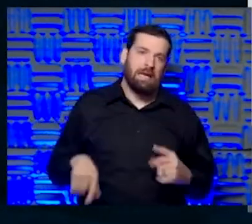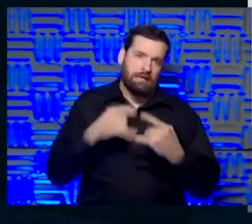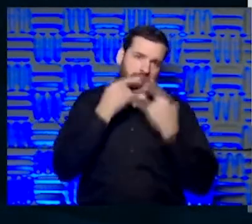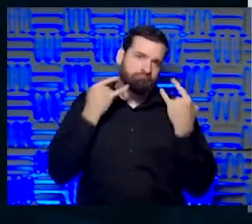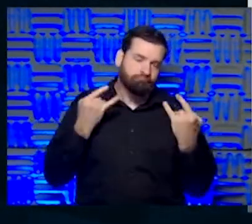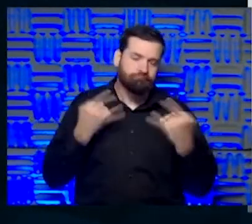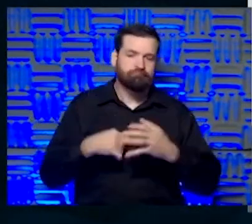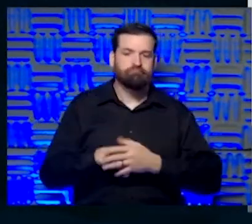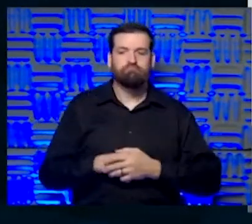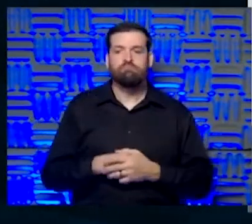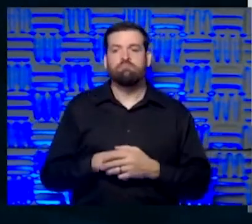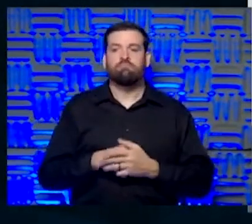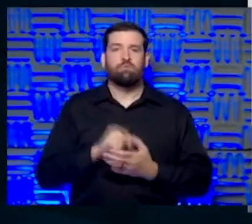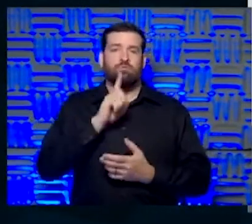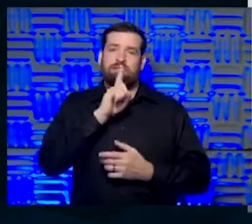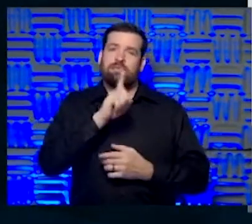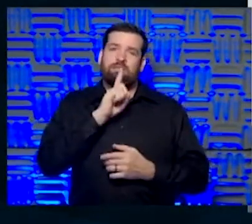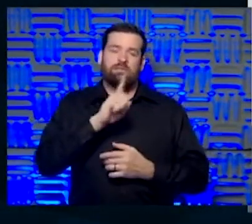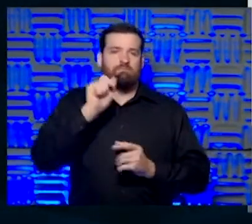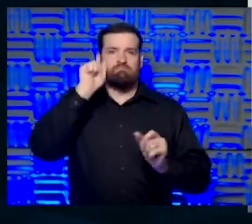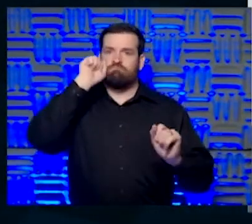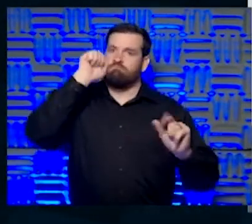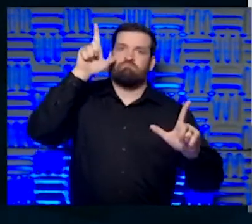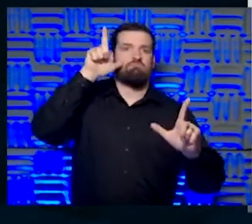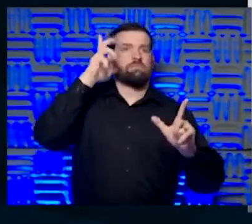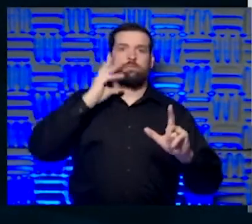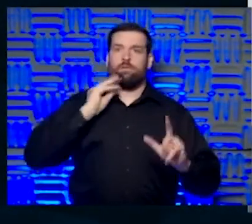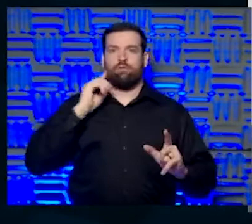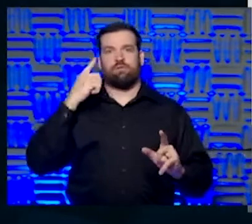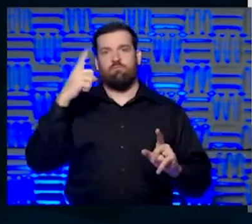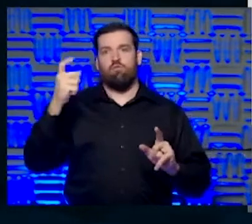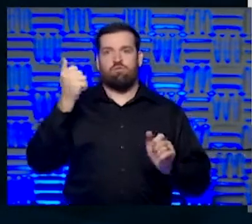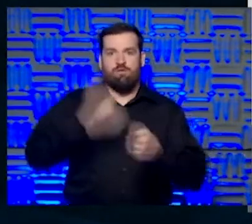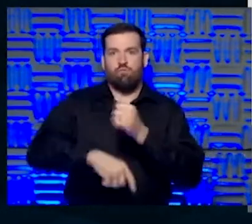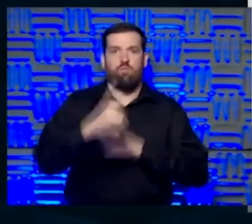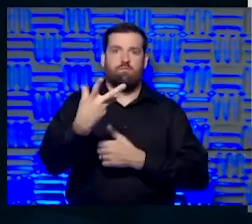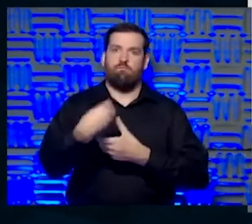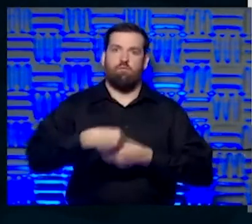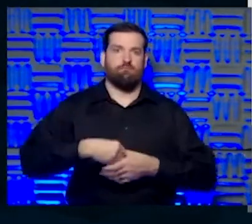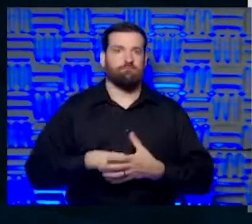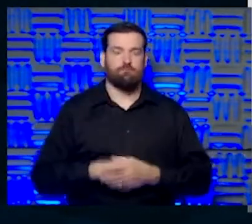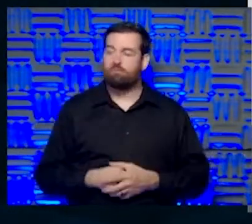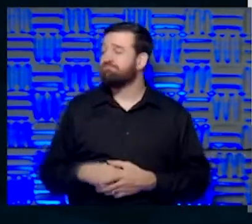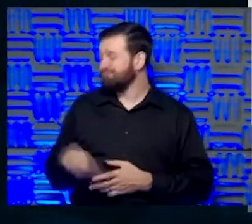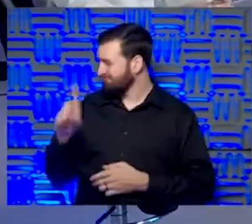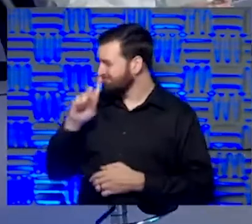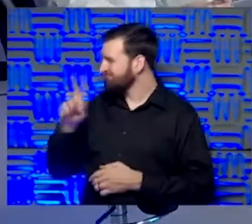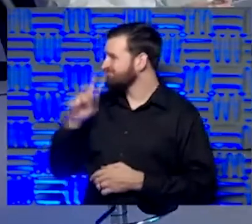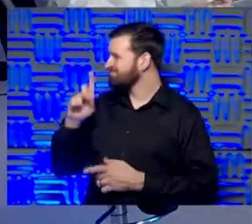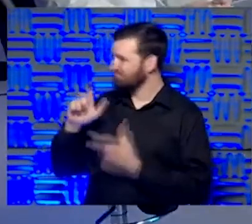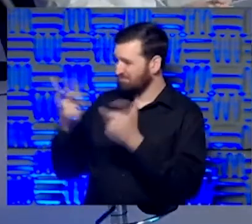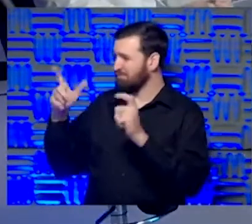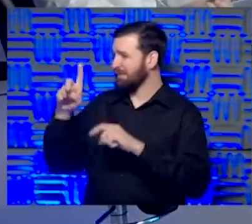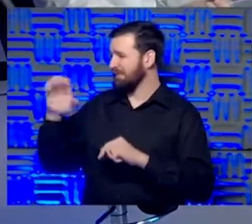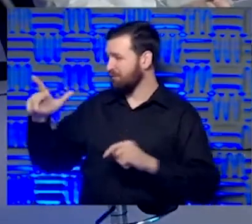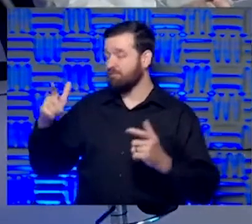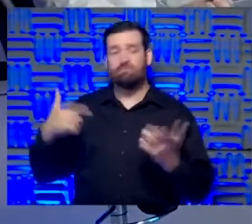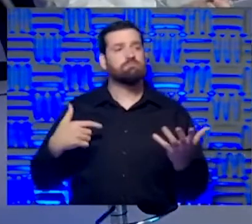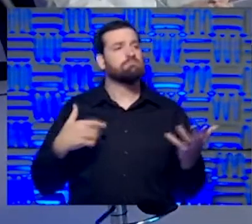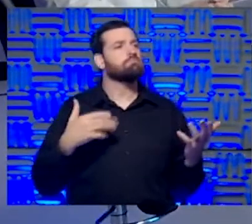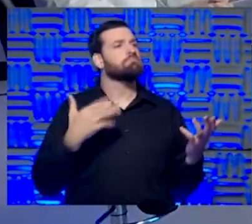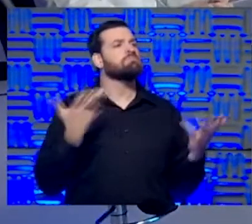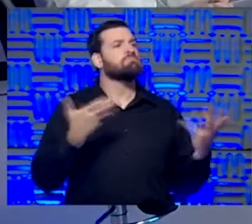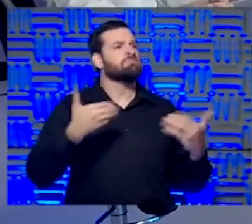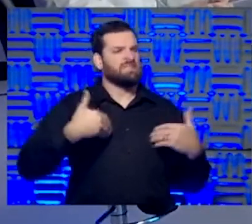has been an eye-opening experience for everybody involved. It is, so it's such a big deal. All right, what's